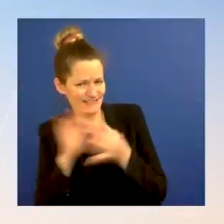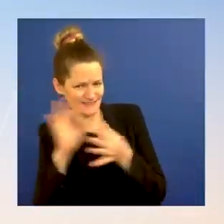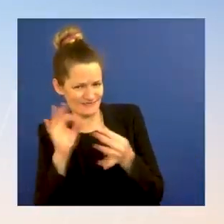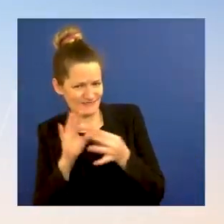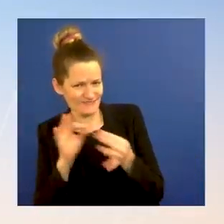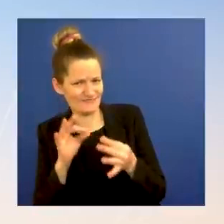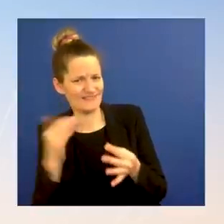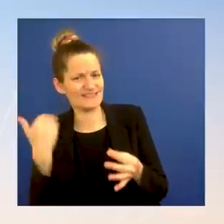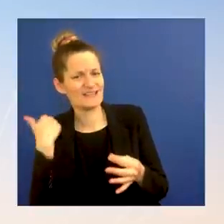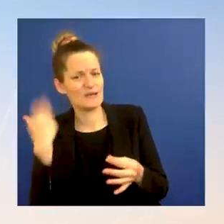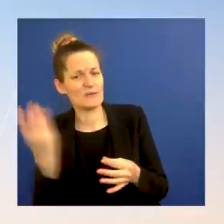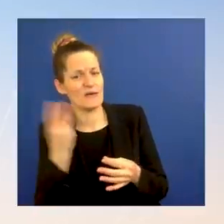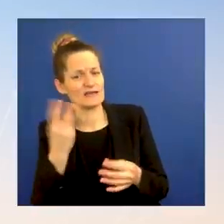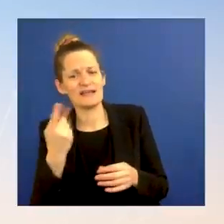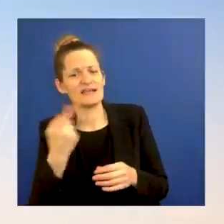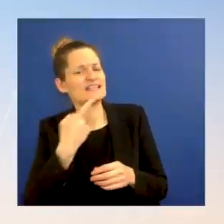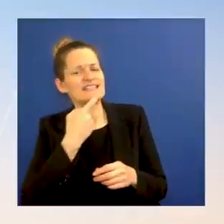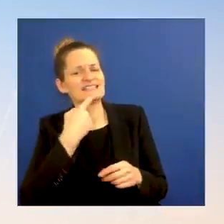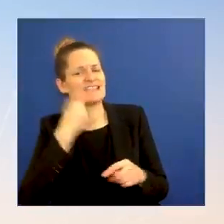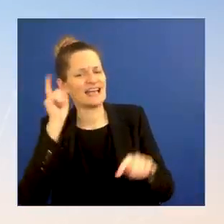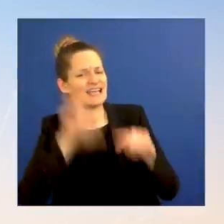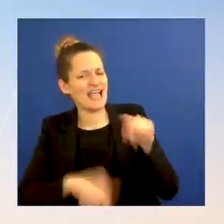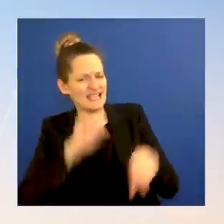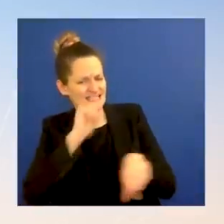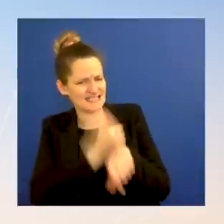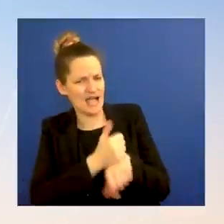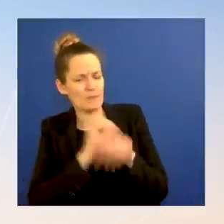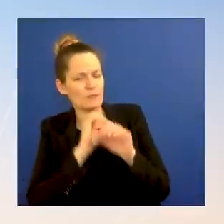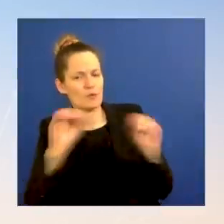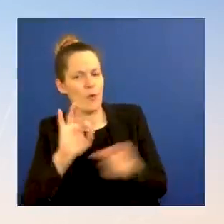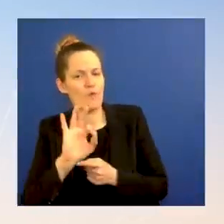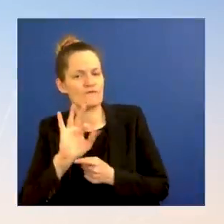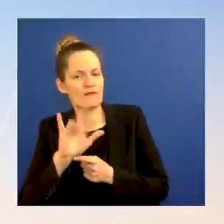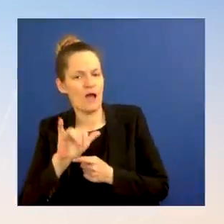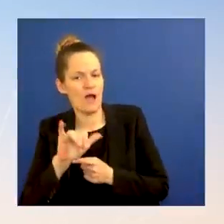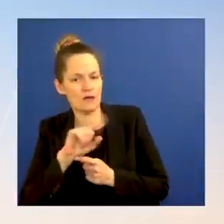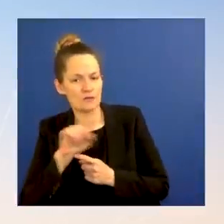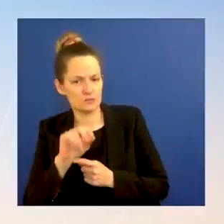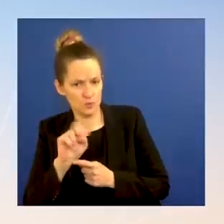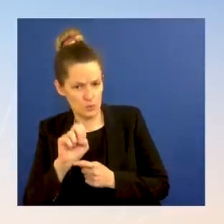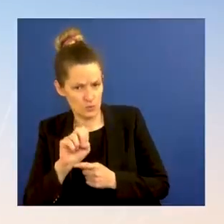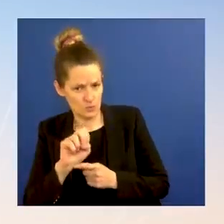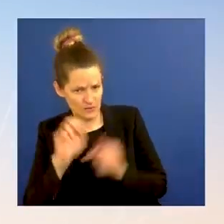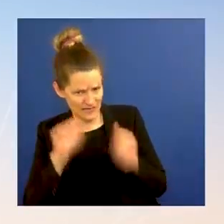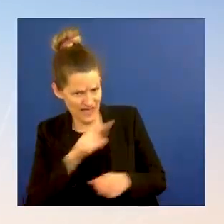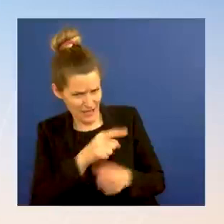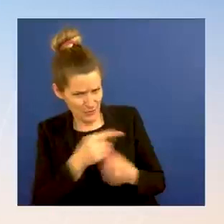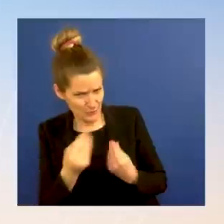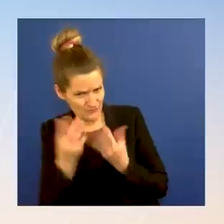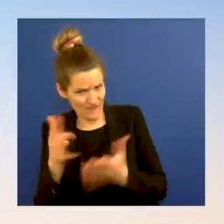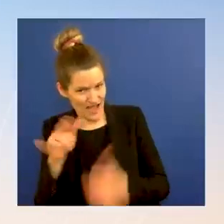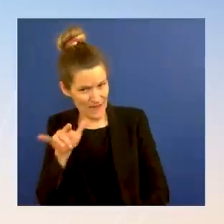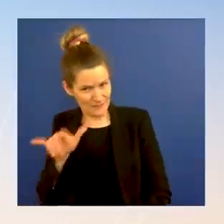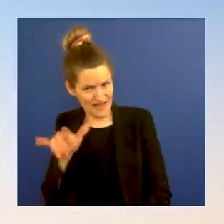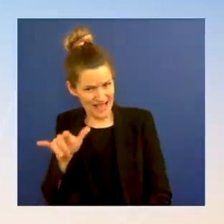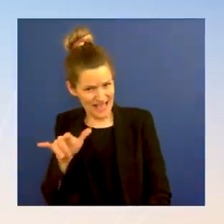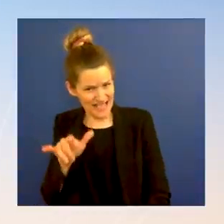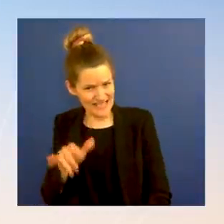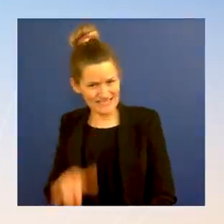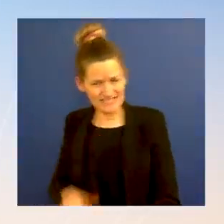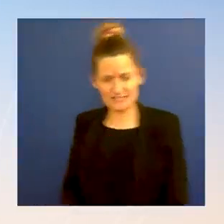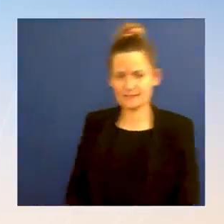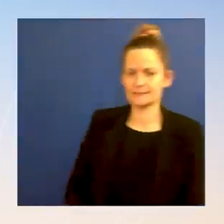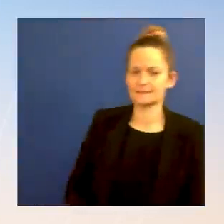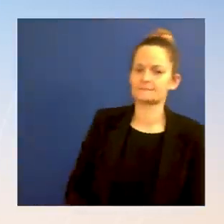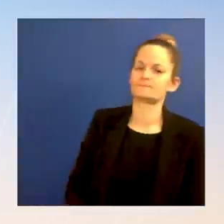Ukraine with warplanes so it can defend itself. Is that something that the U.S. is considering? We have provided a range of security and military